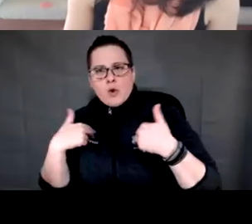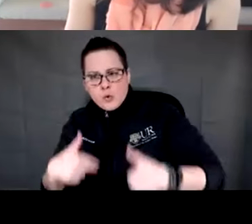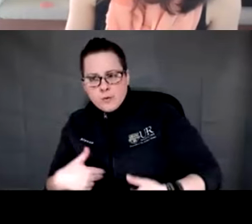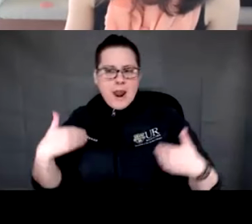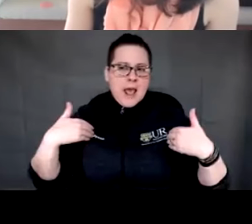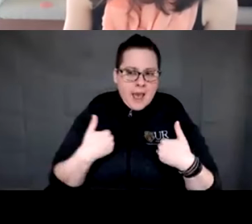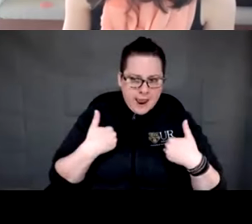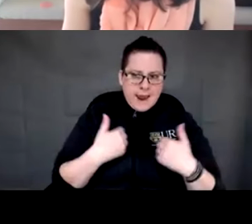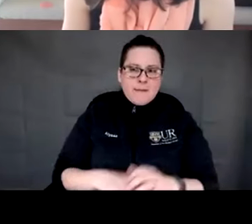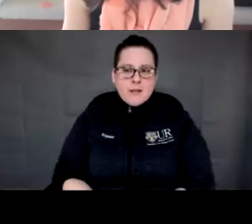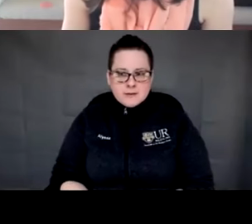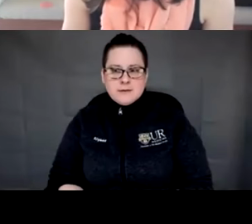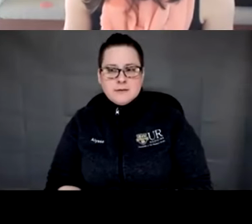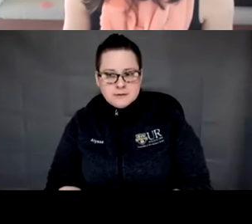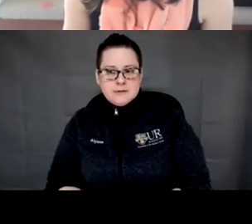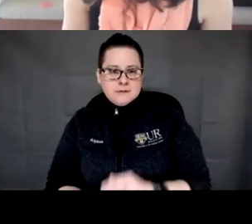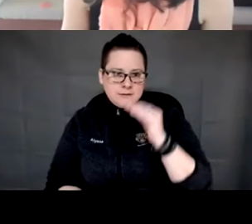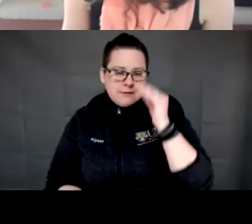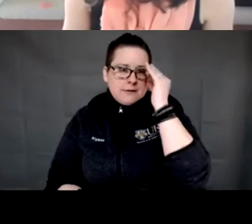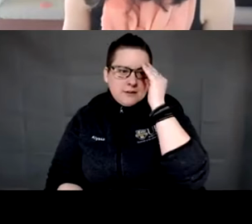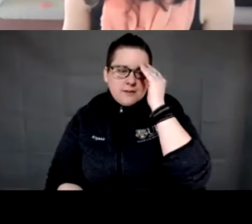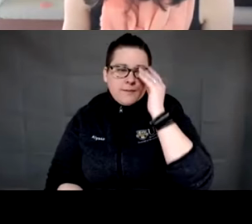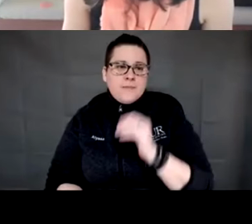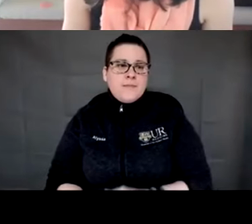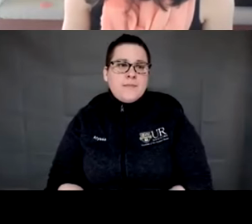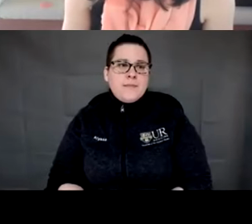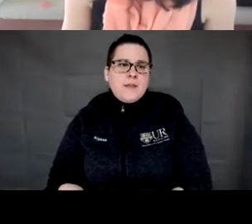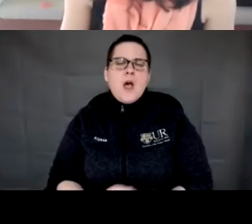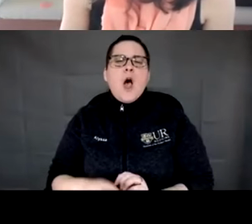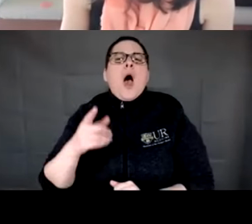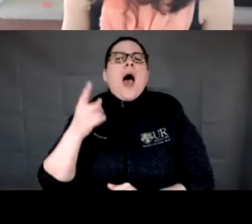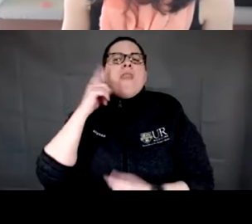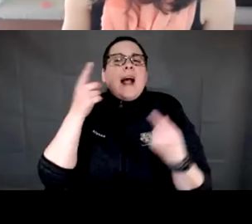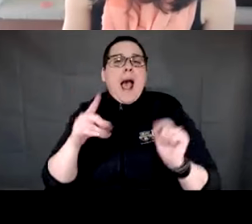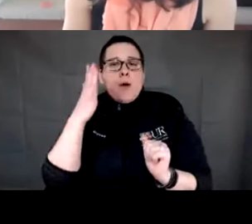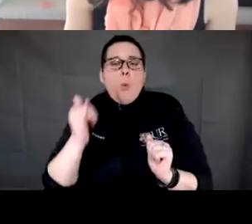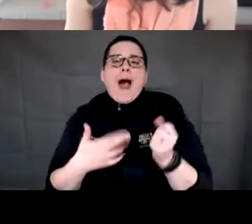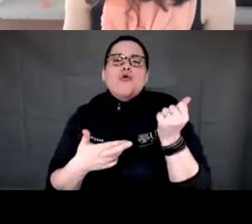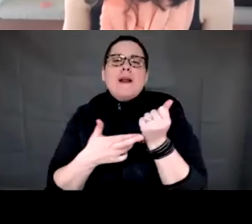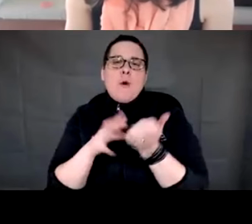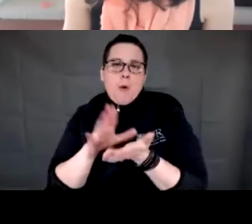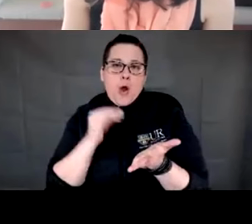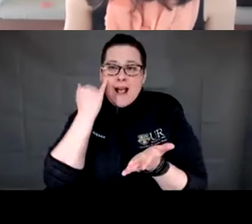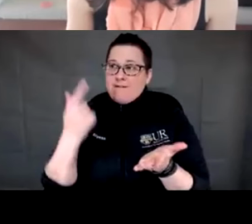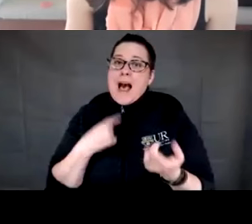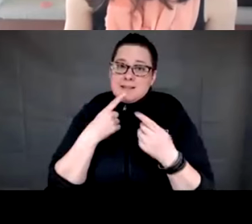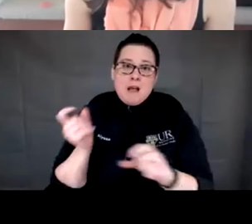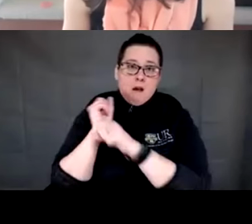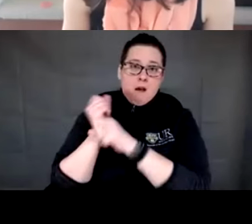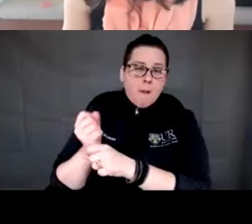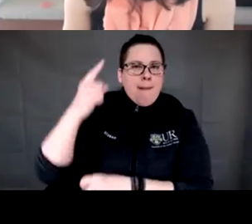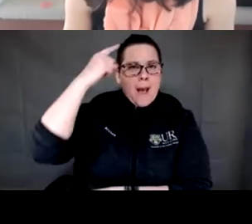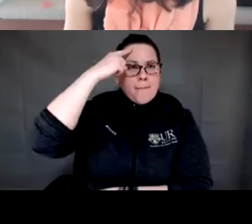I would presume that the reason these occur is because of reinforcement learning, right? If you have a successful outcome, like hitting the ball, your brain